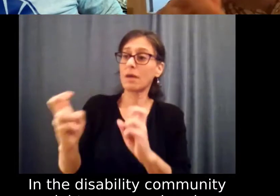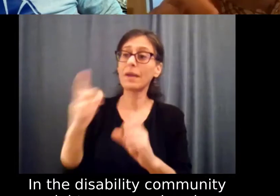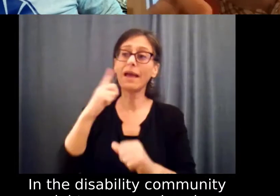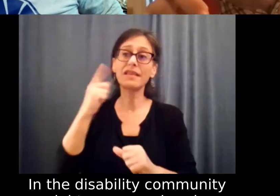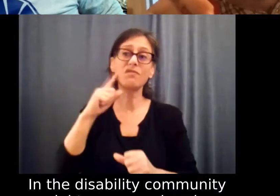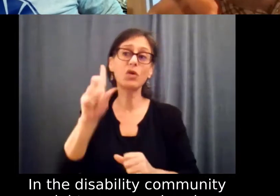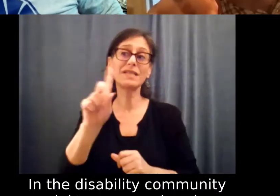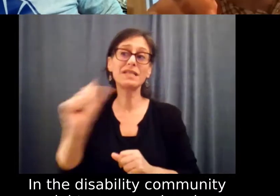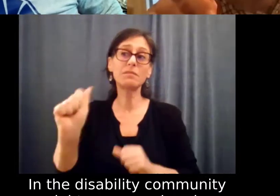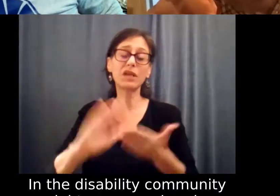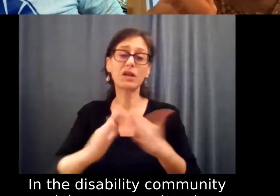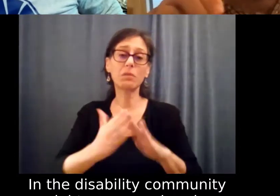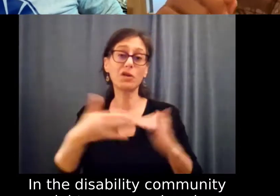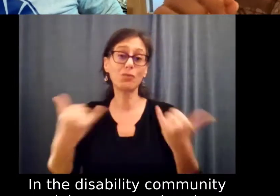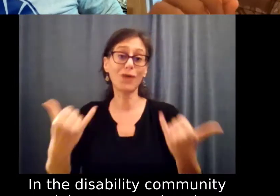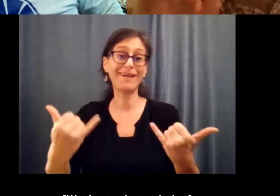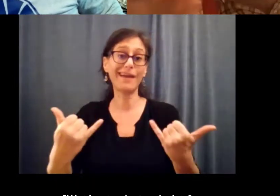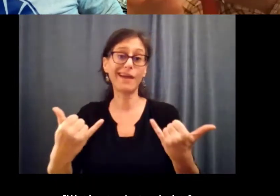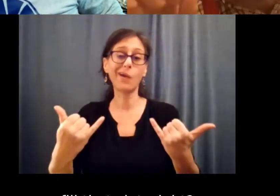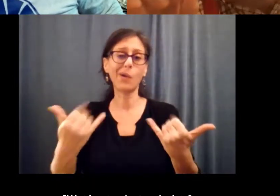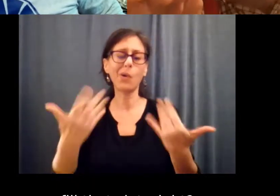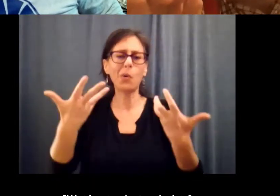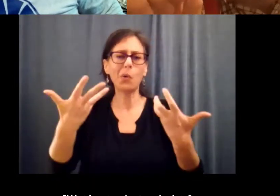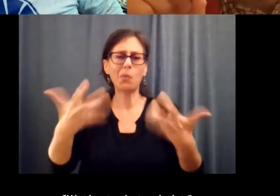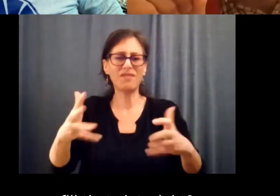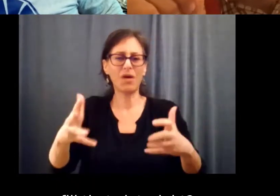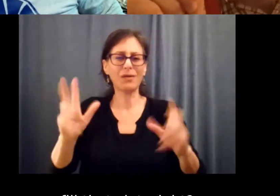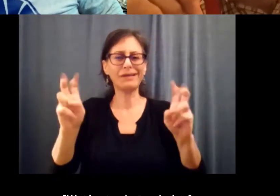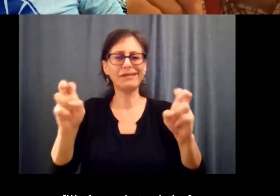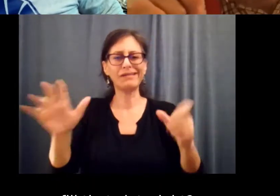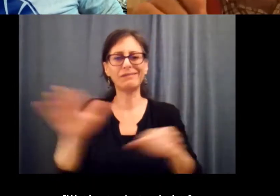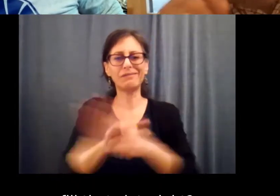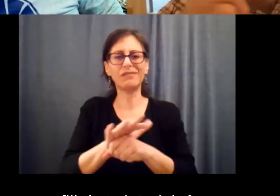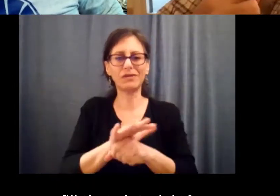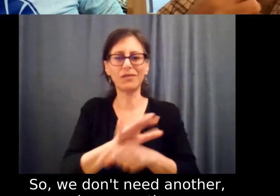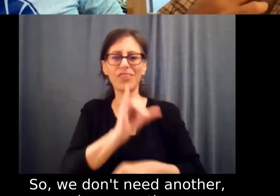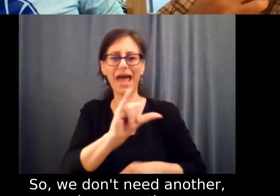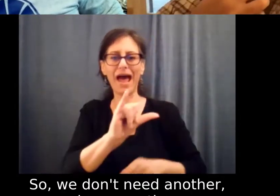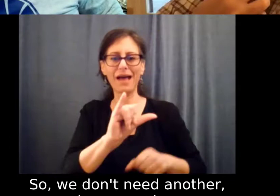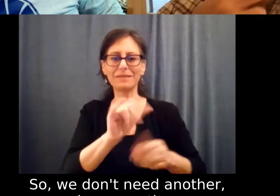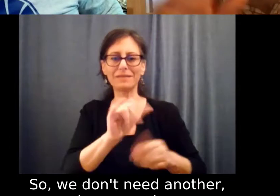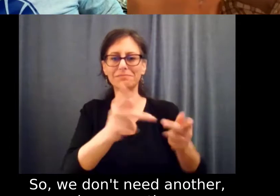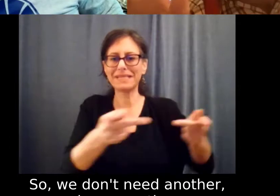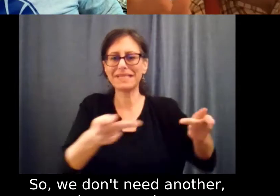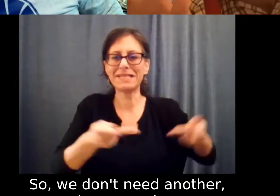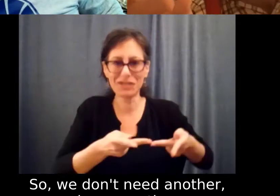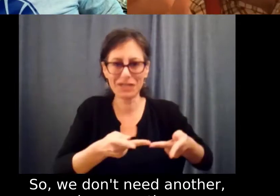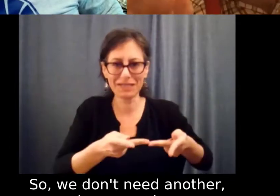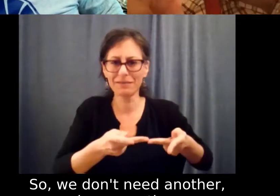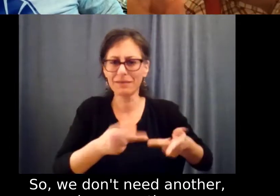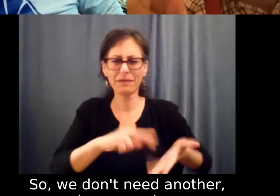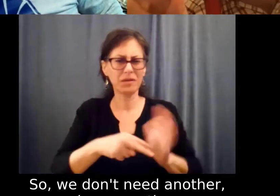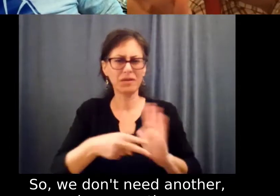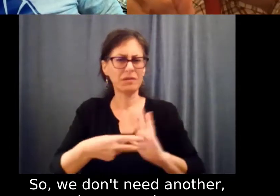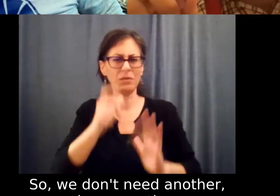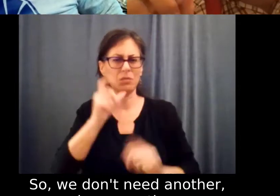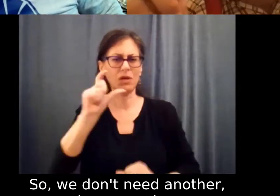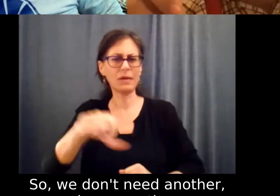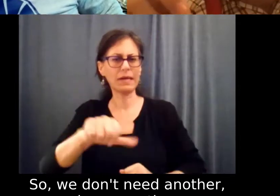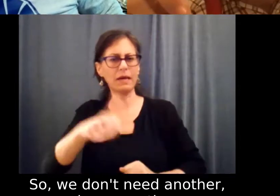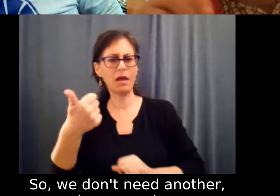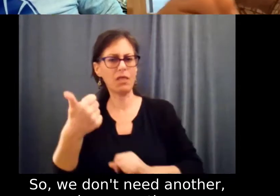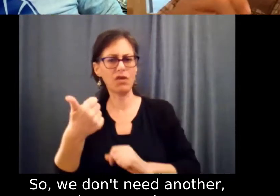disability community right now, it's like we've already filled that slot, right? So we don't need another